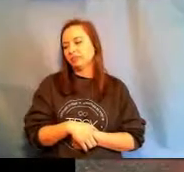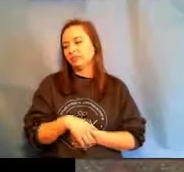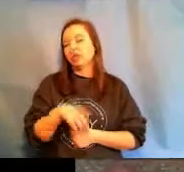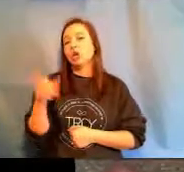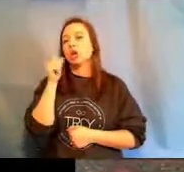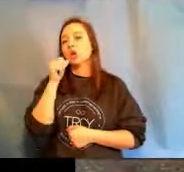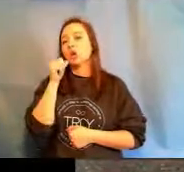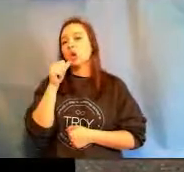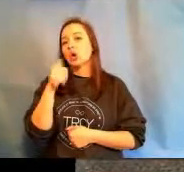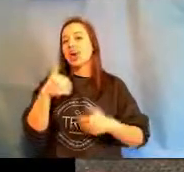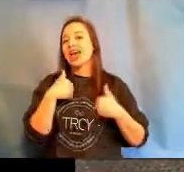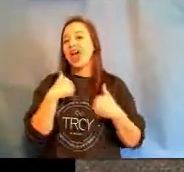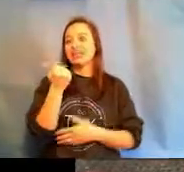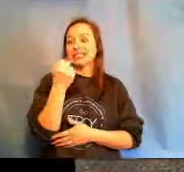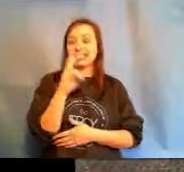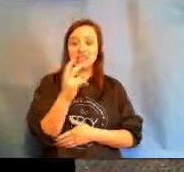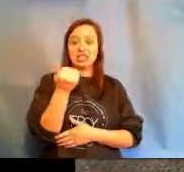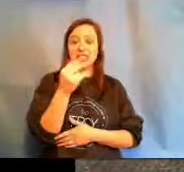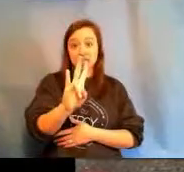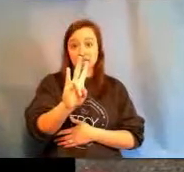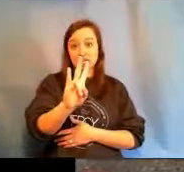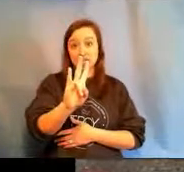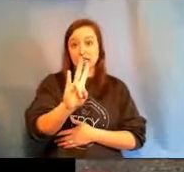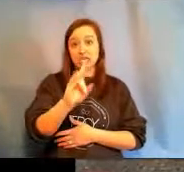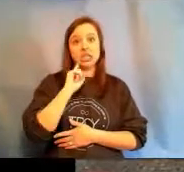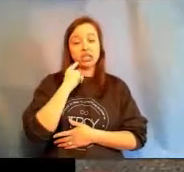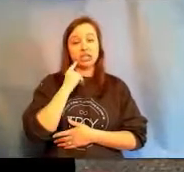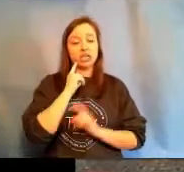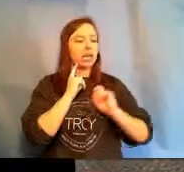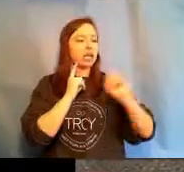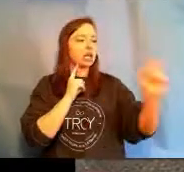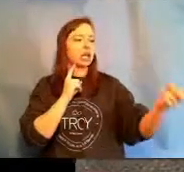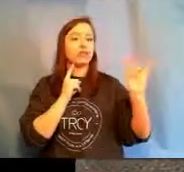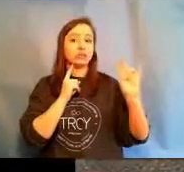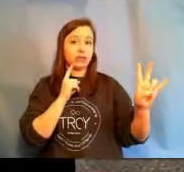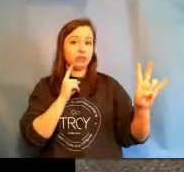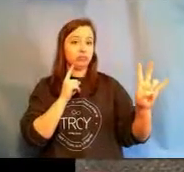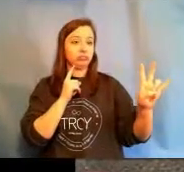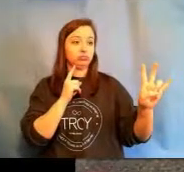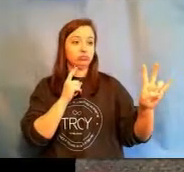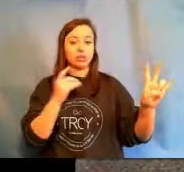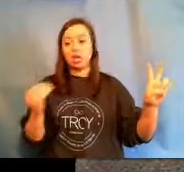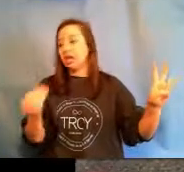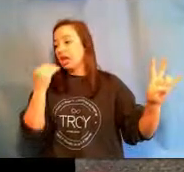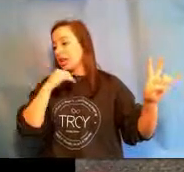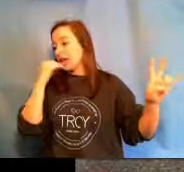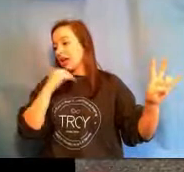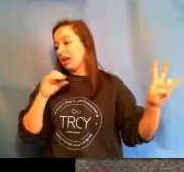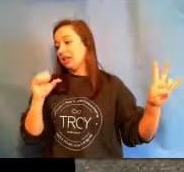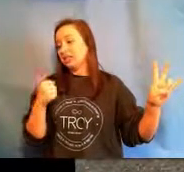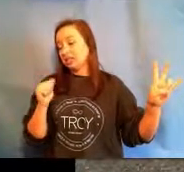given 17 candy hearts. She gave 7 to her sister and she ate